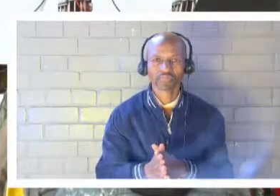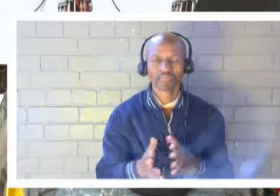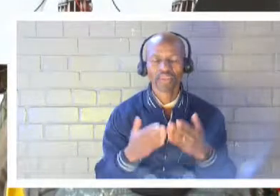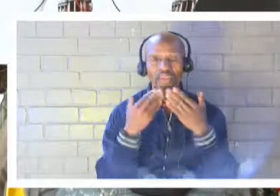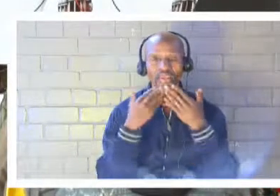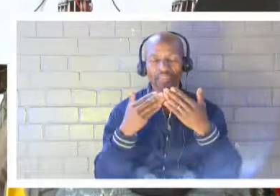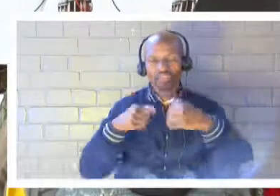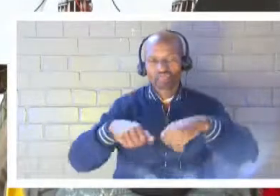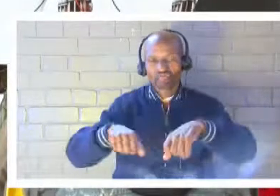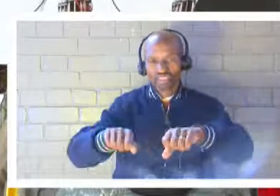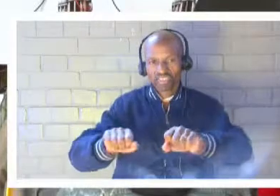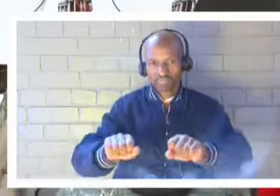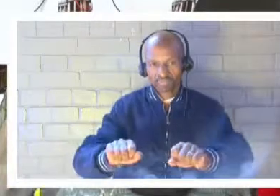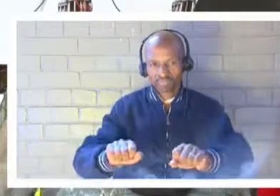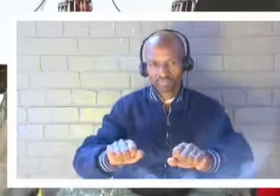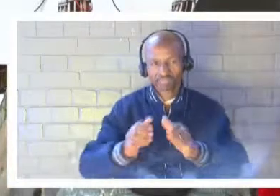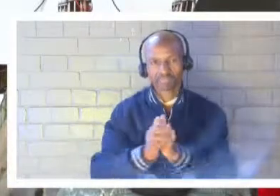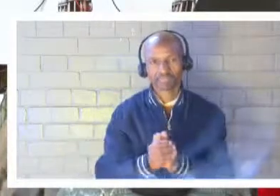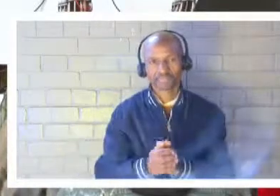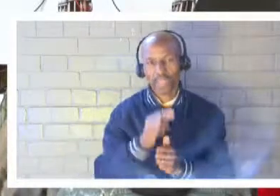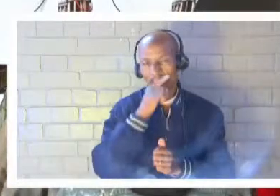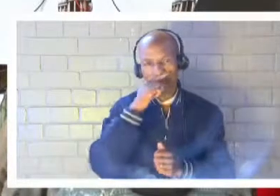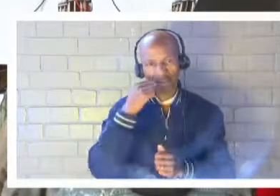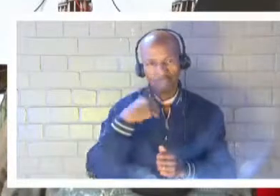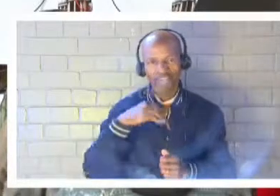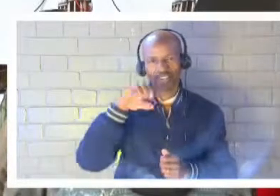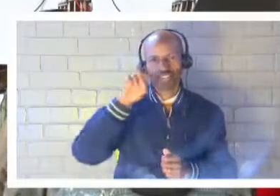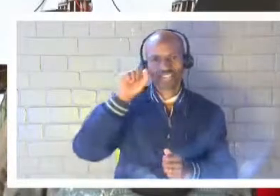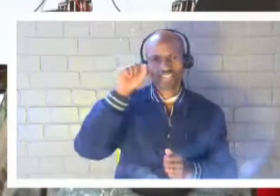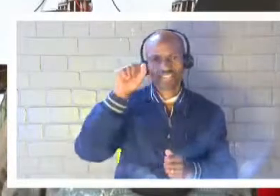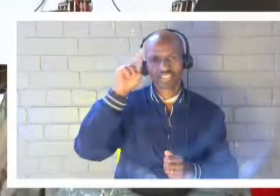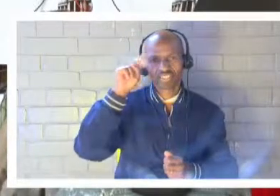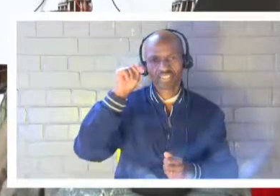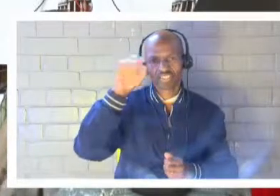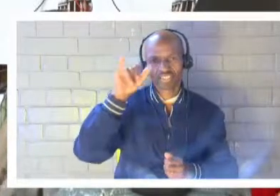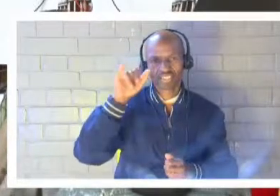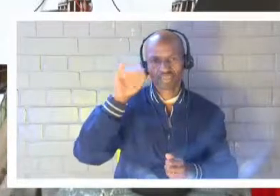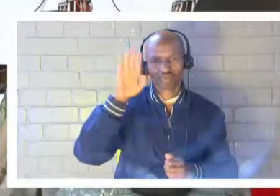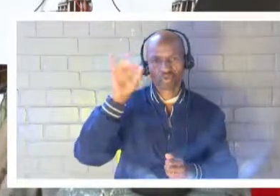Thank you, Chair. My name is Sunnyboy Masingi